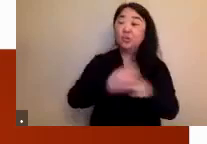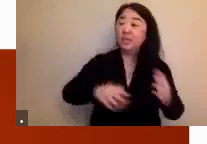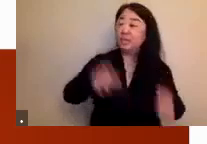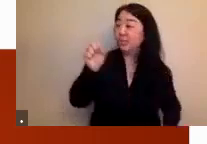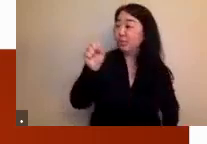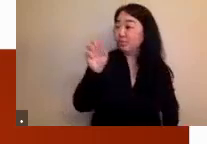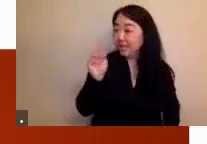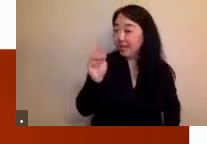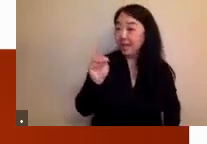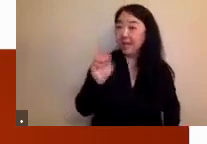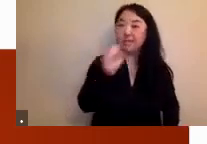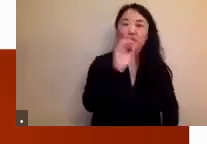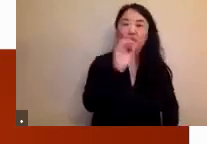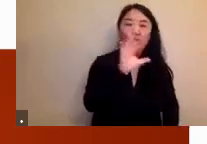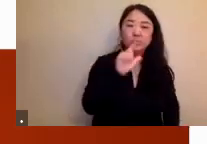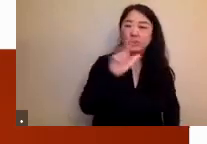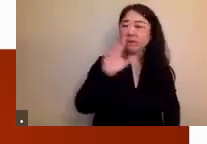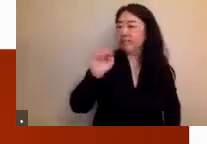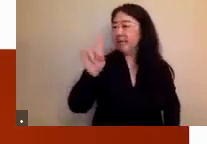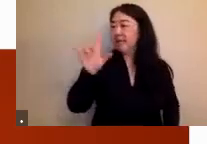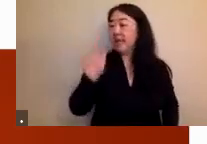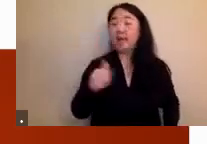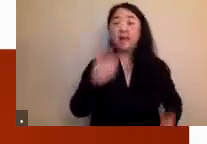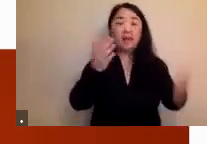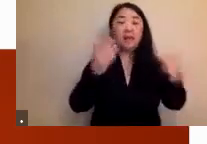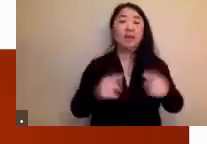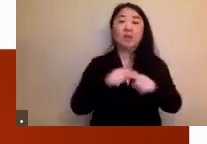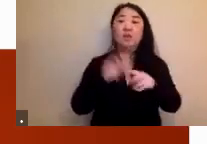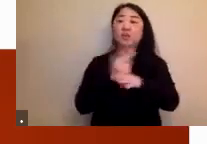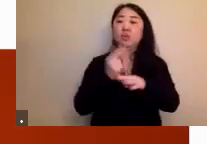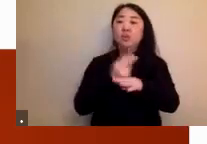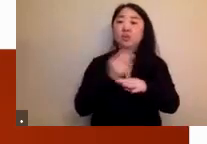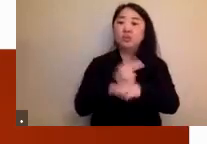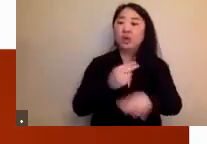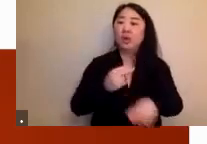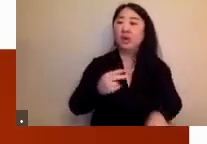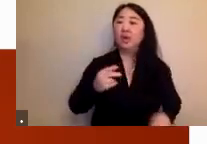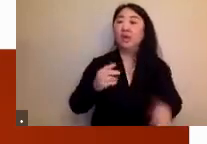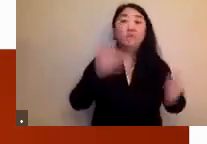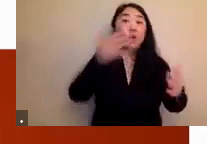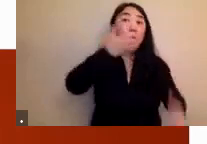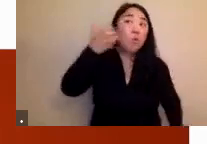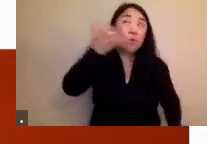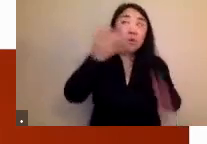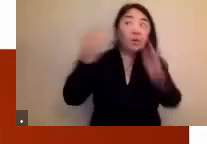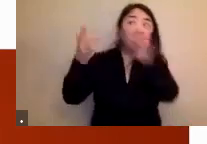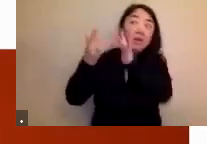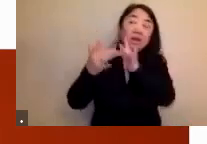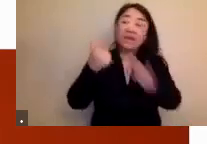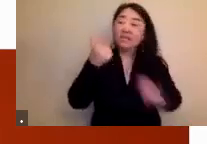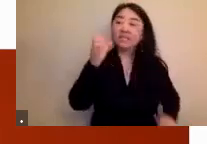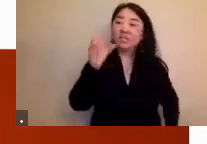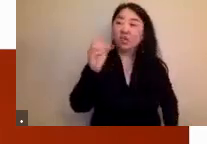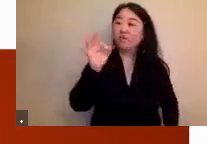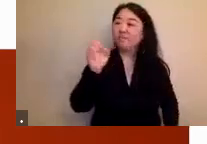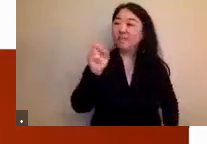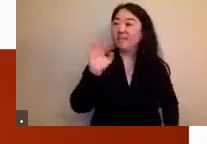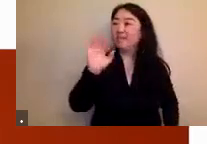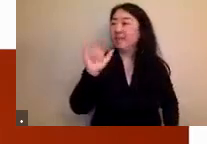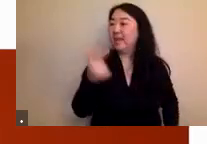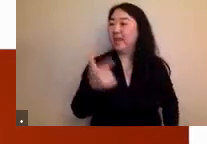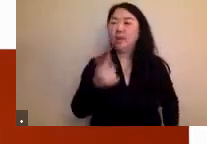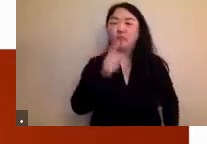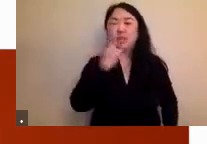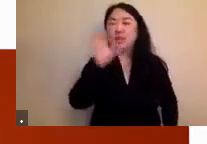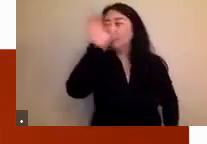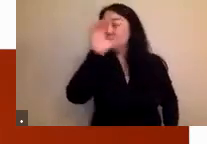reach them on their phones through geofencing. I mean, there's a lot of ways that we're looking to do that in transportation